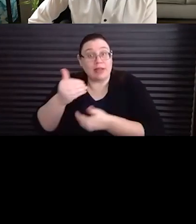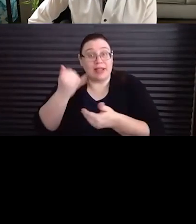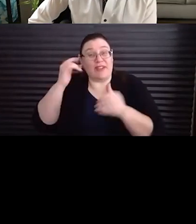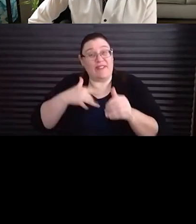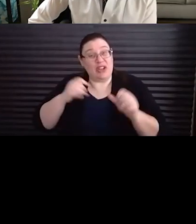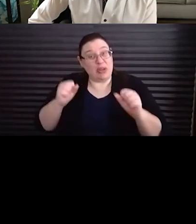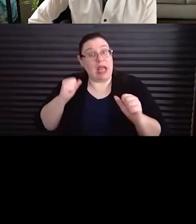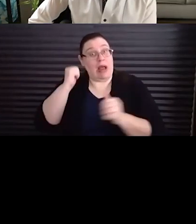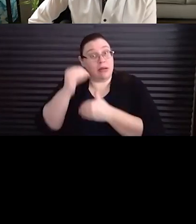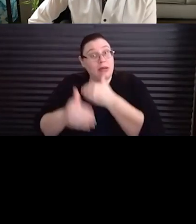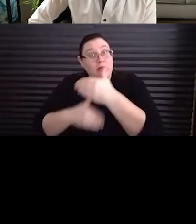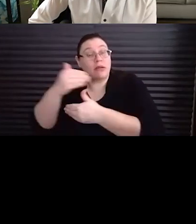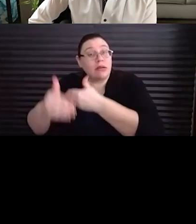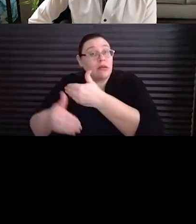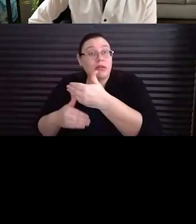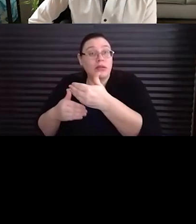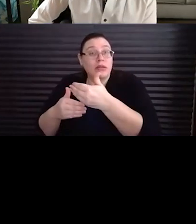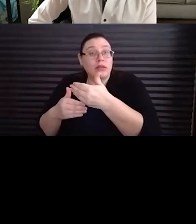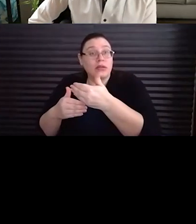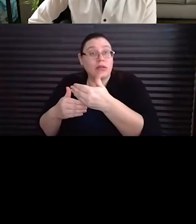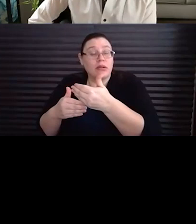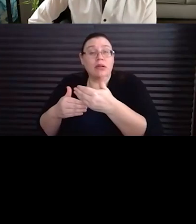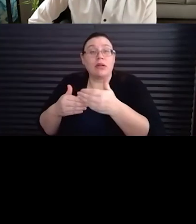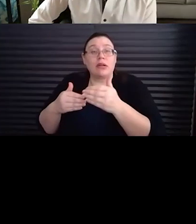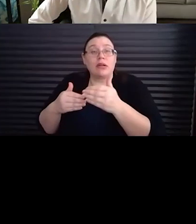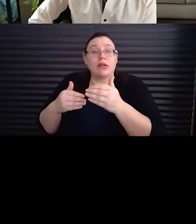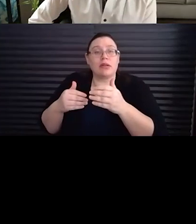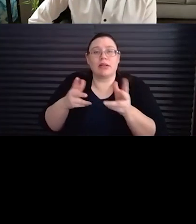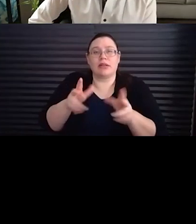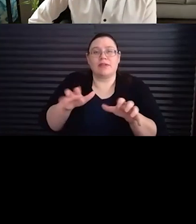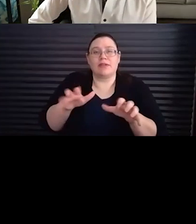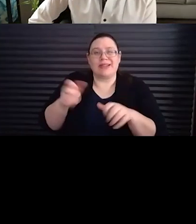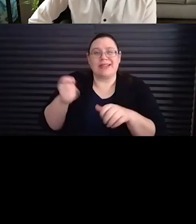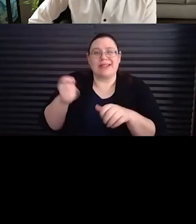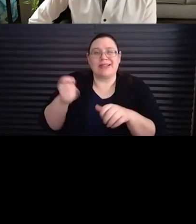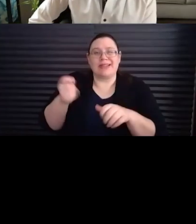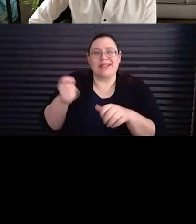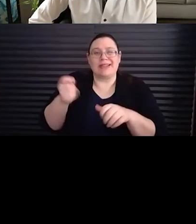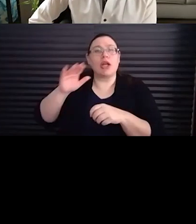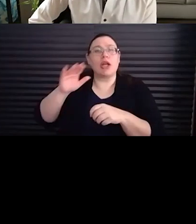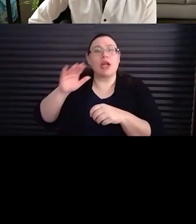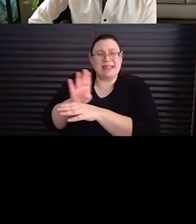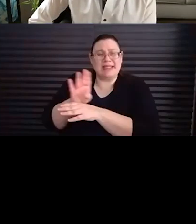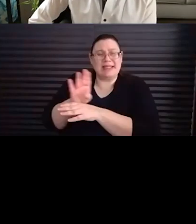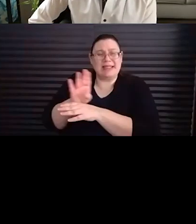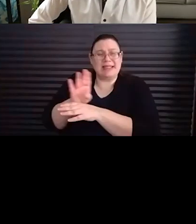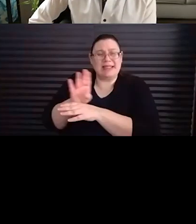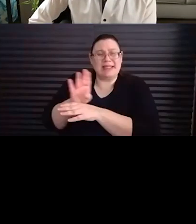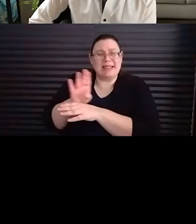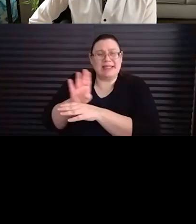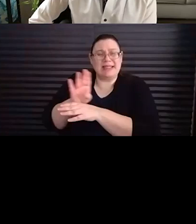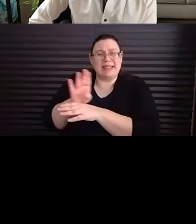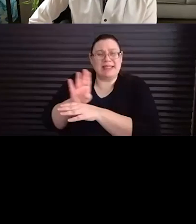doing it, just even this feature that I just completed, you know, I know this business is very tough. It's like, it's really hard on